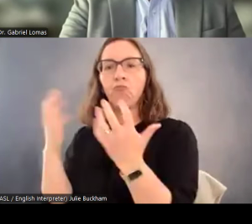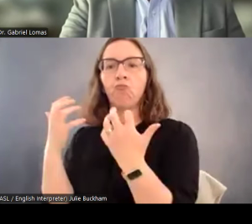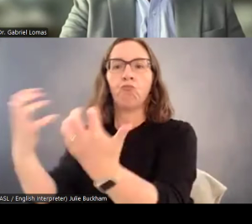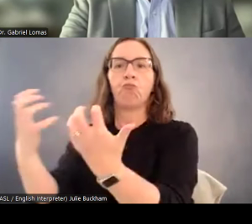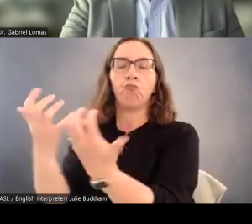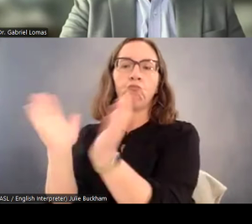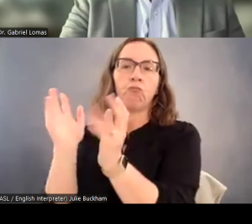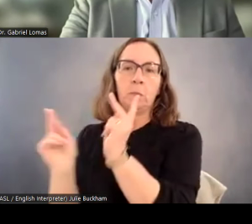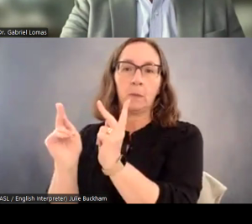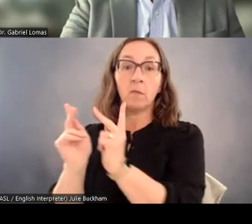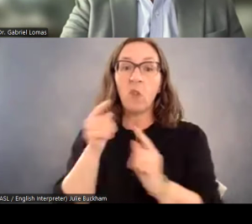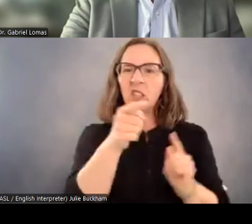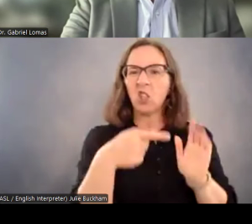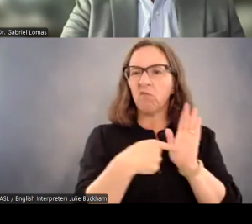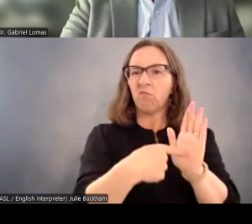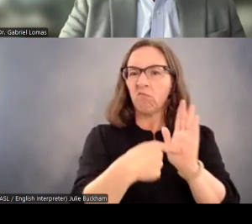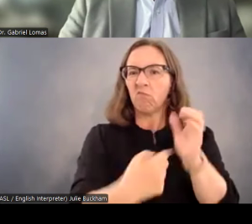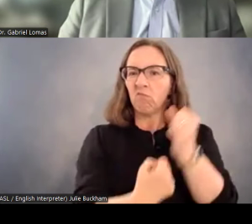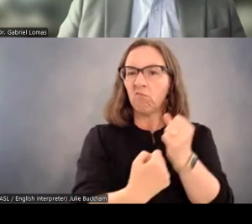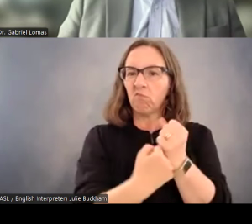mentioned before.